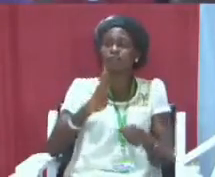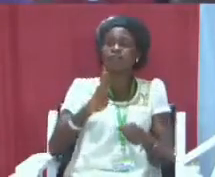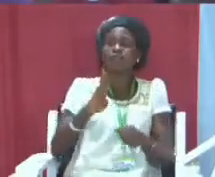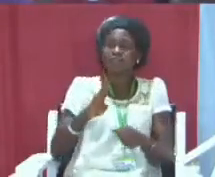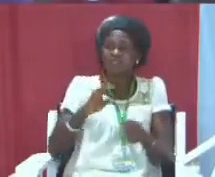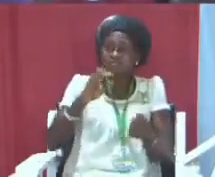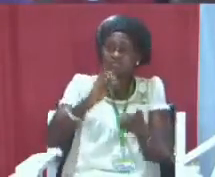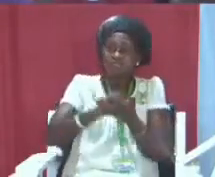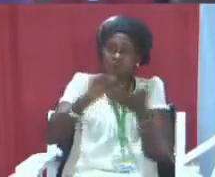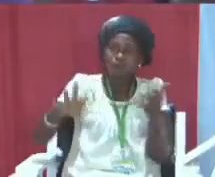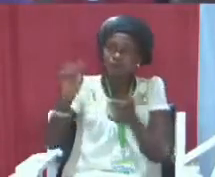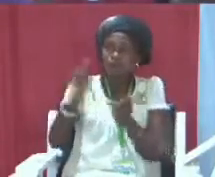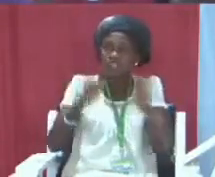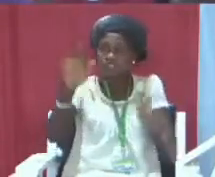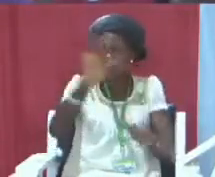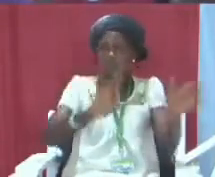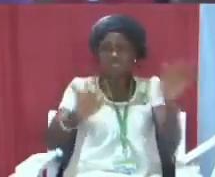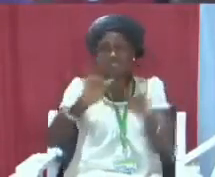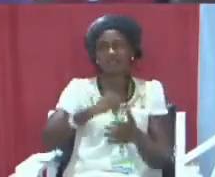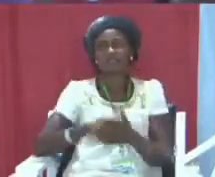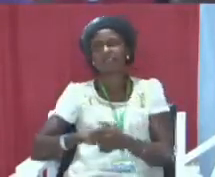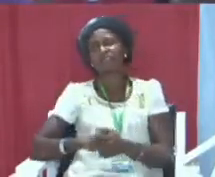mercy.